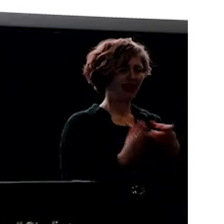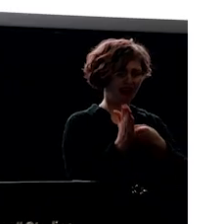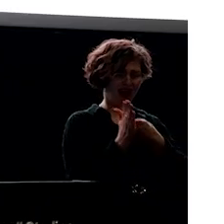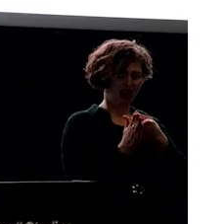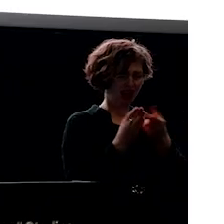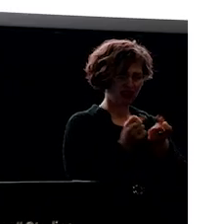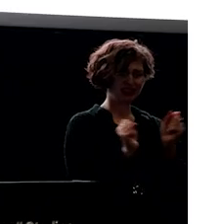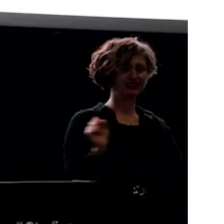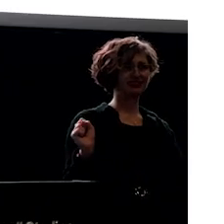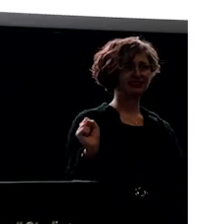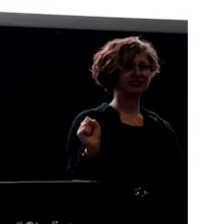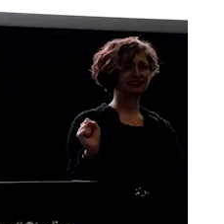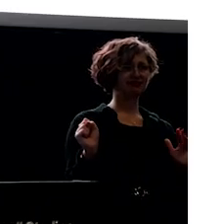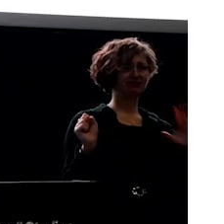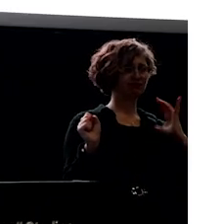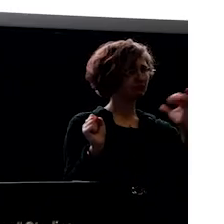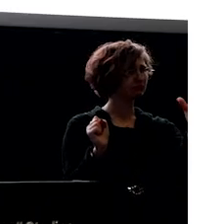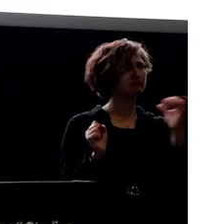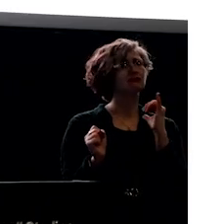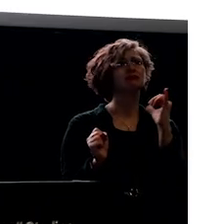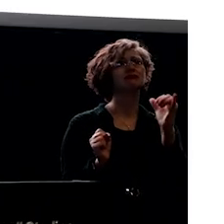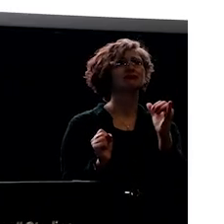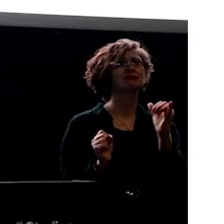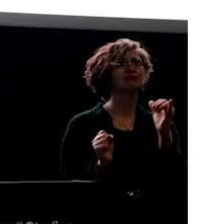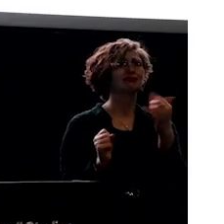we were once in your shoes and they were human just like you.